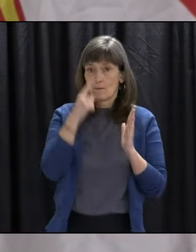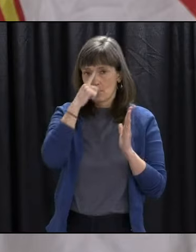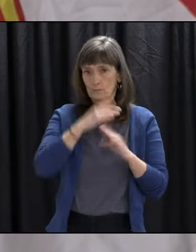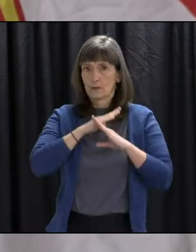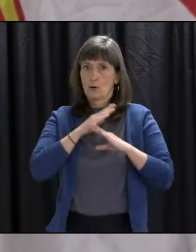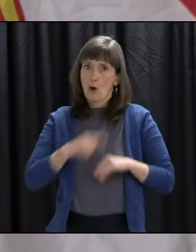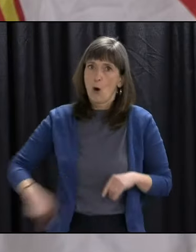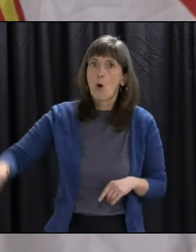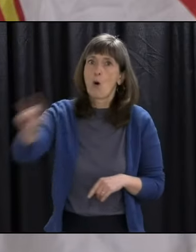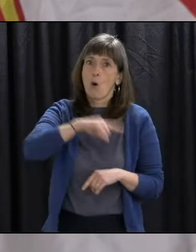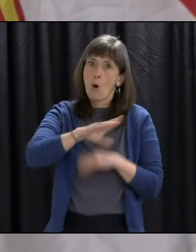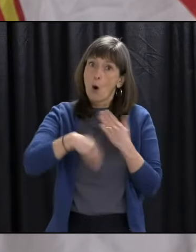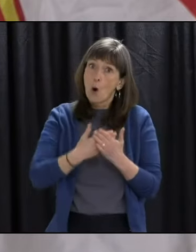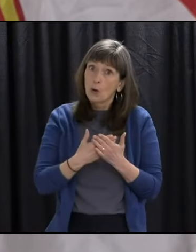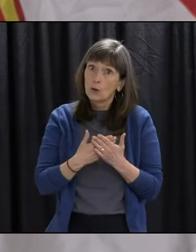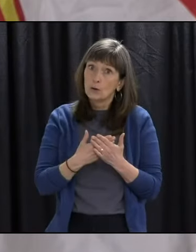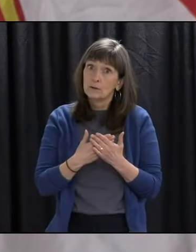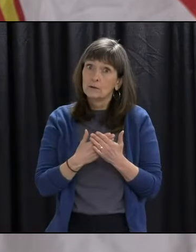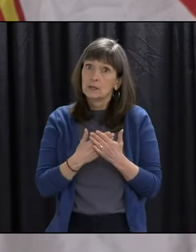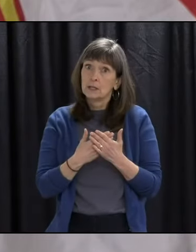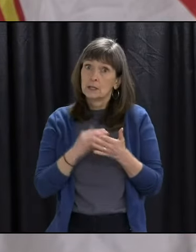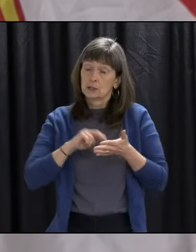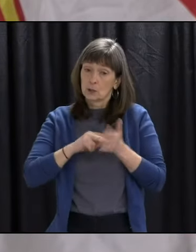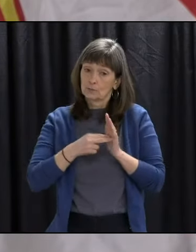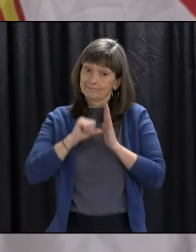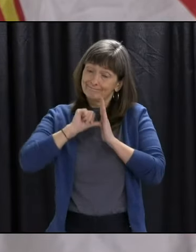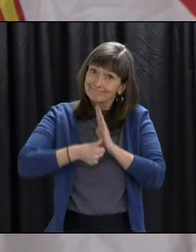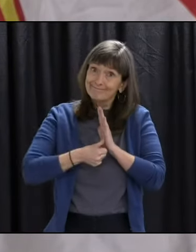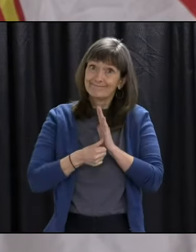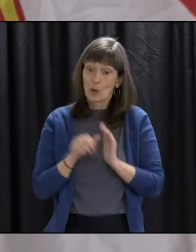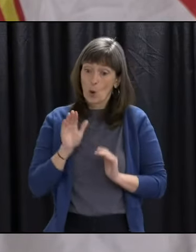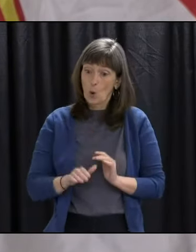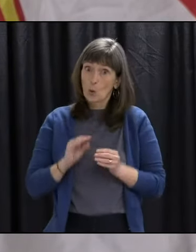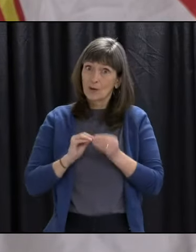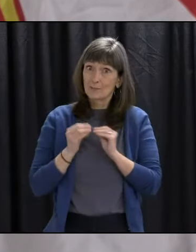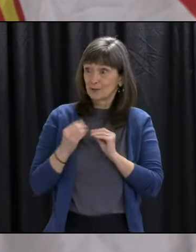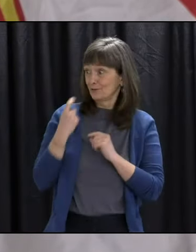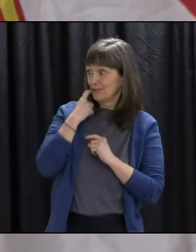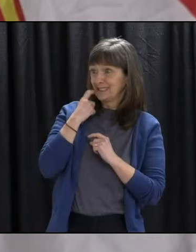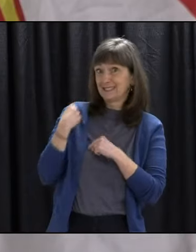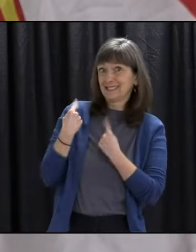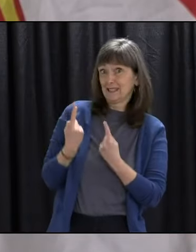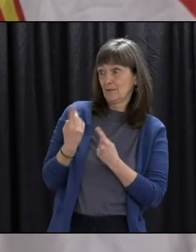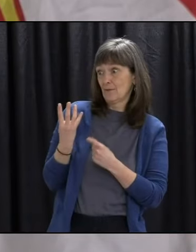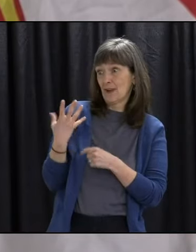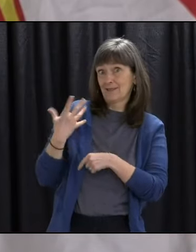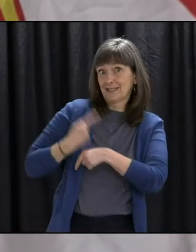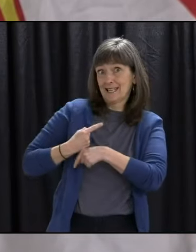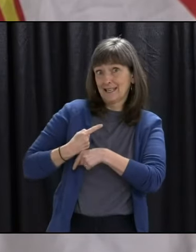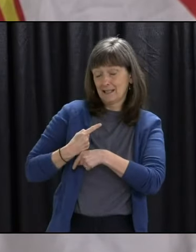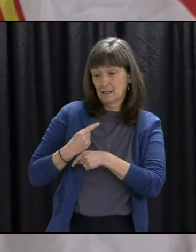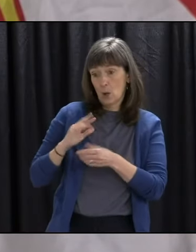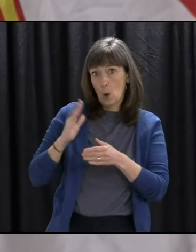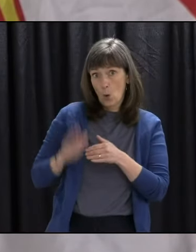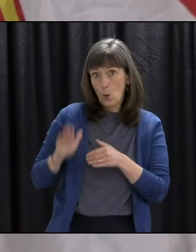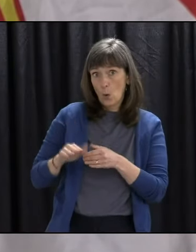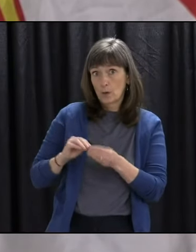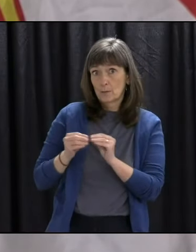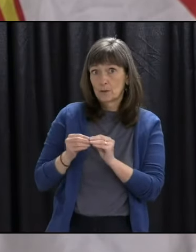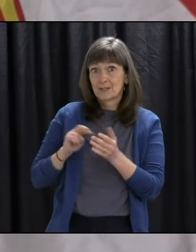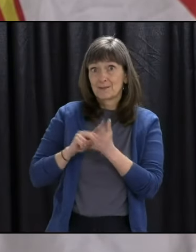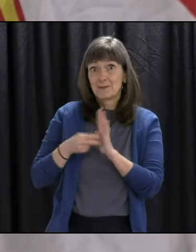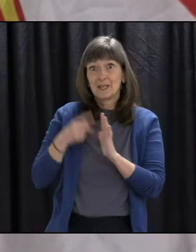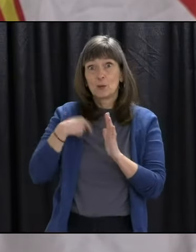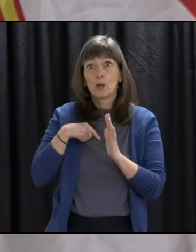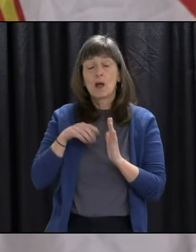enough that the low numbers of new cases in the past few days is not an indicator that we are on the downturn of this.